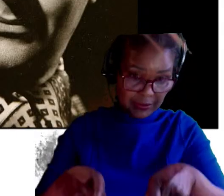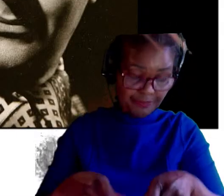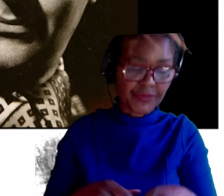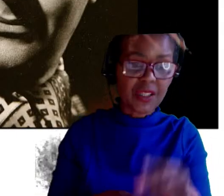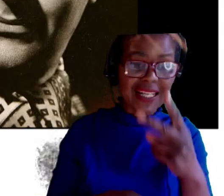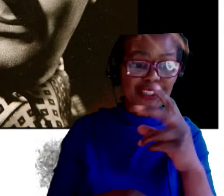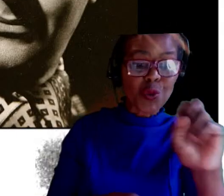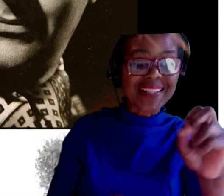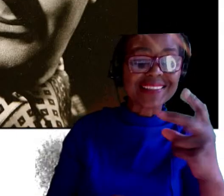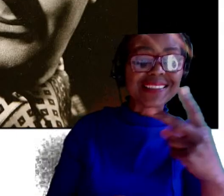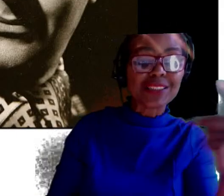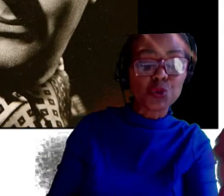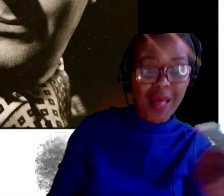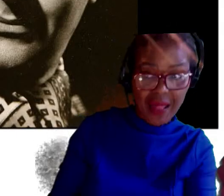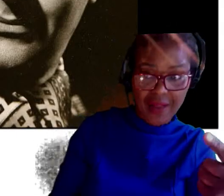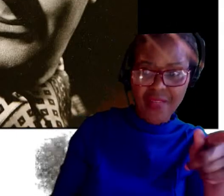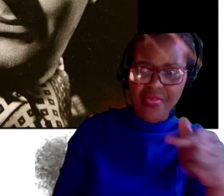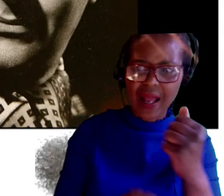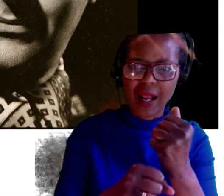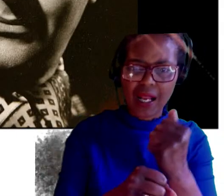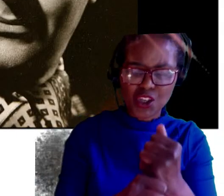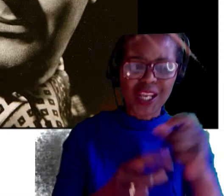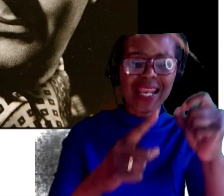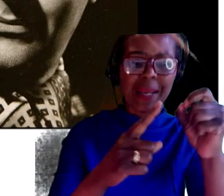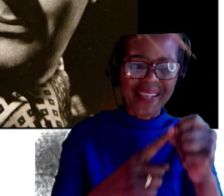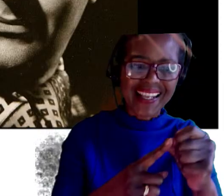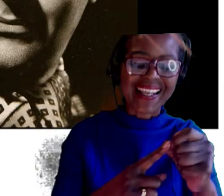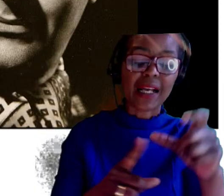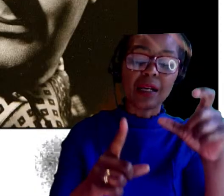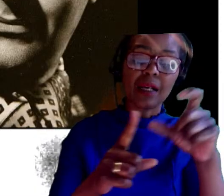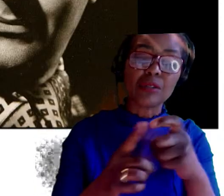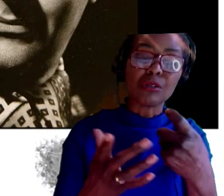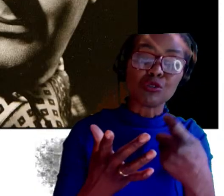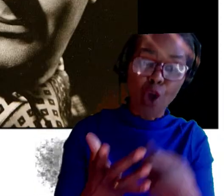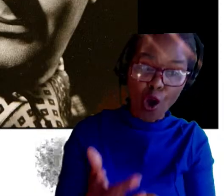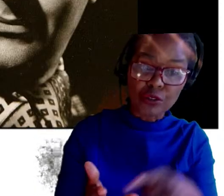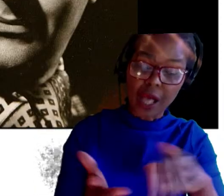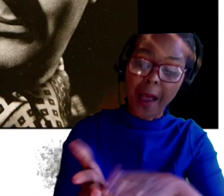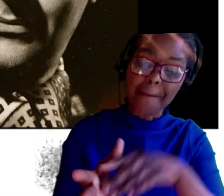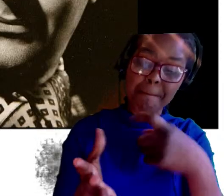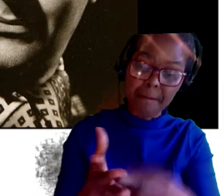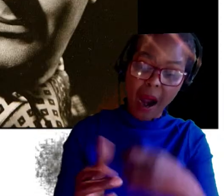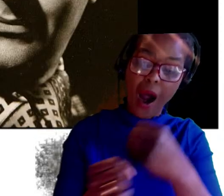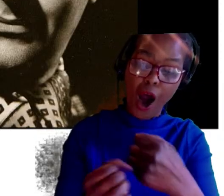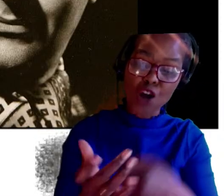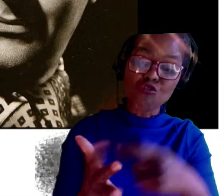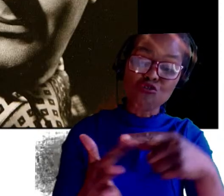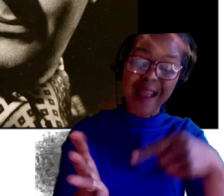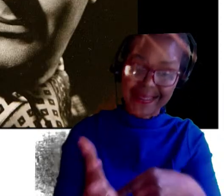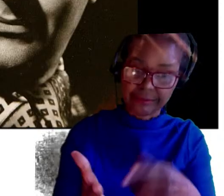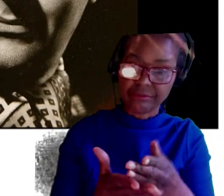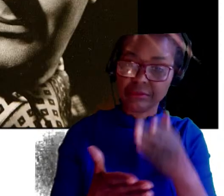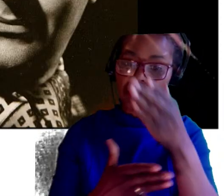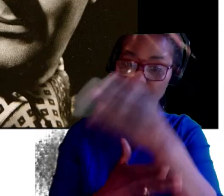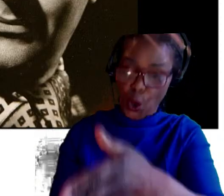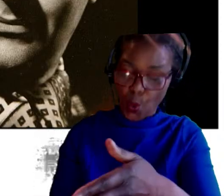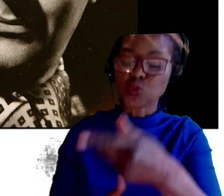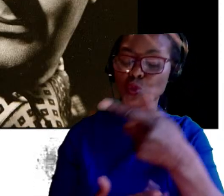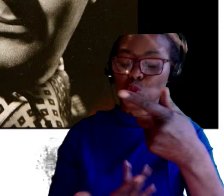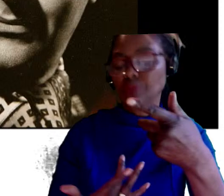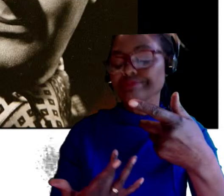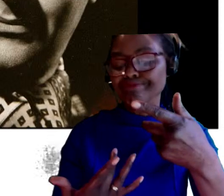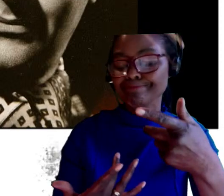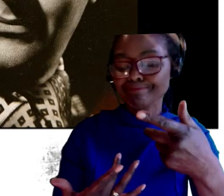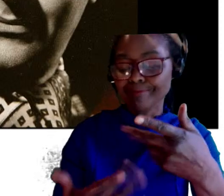GP, Dr. Margaret McCollum, is at Embankment Underground Station in London on her way to work, but she's